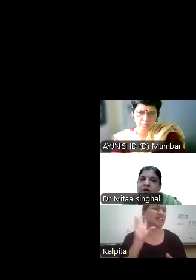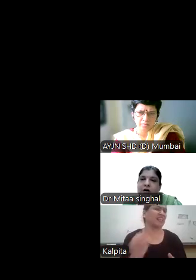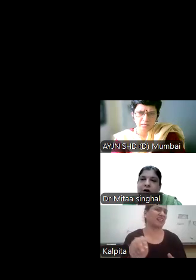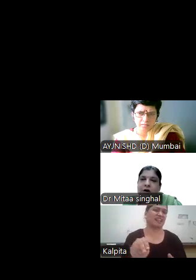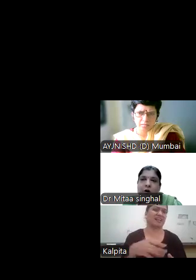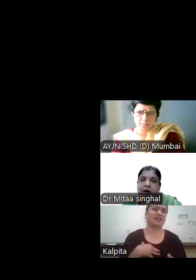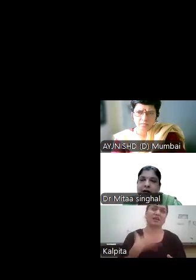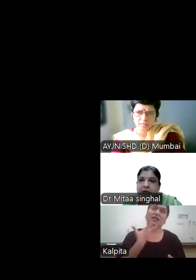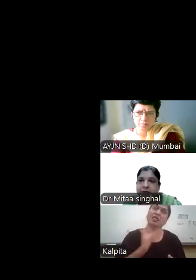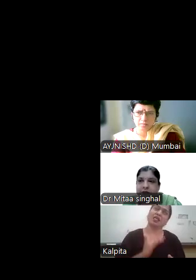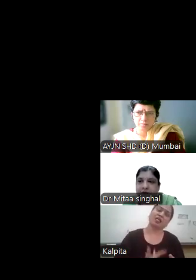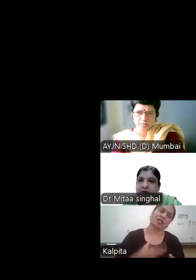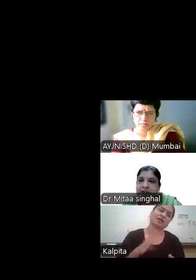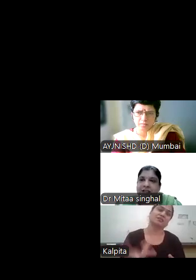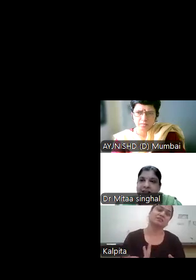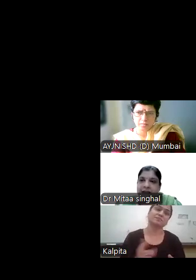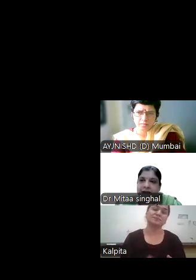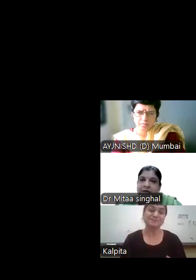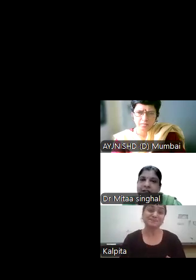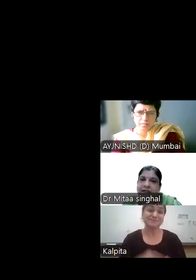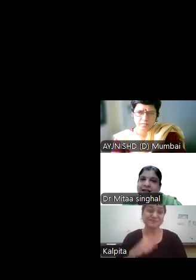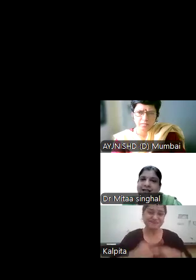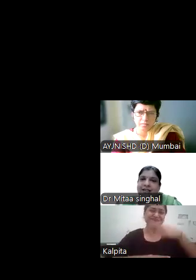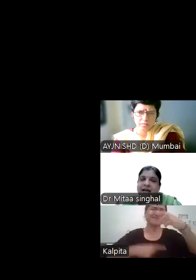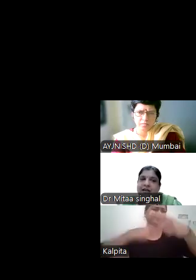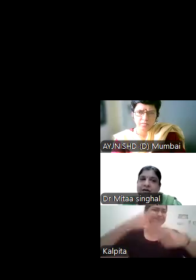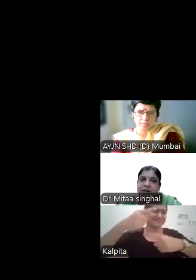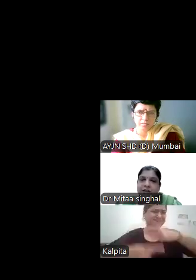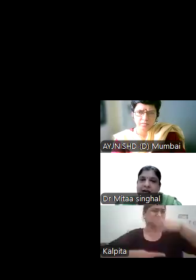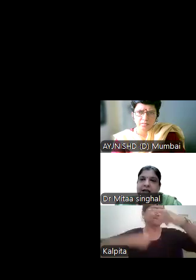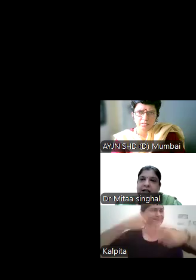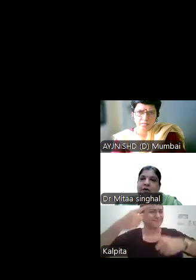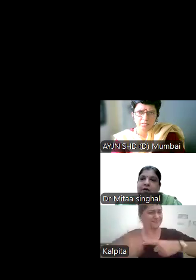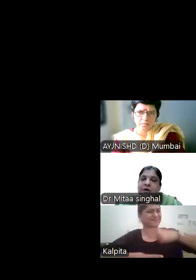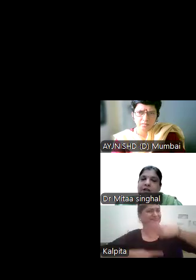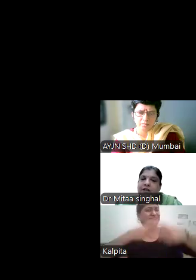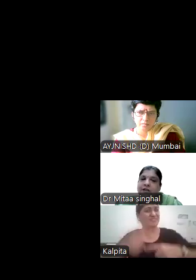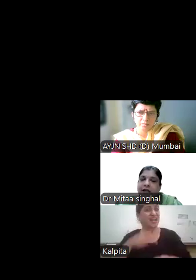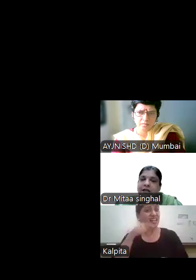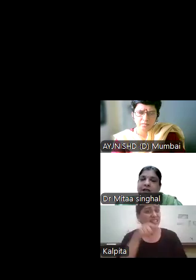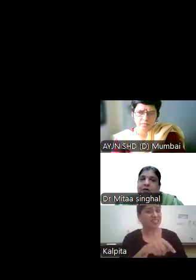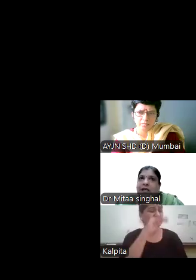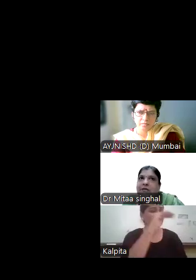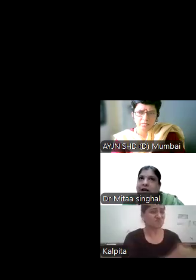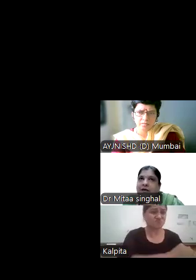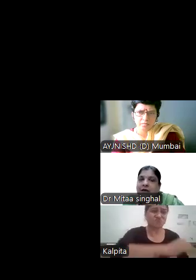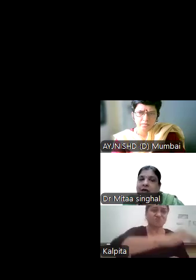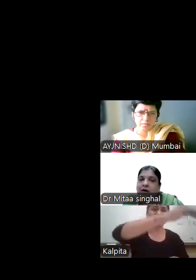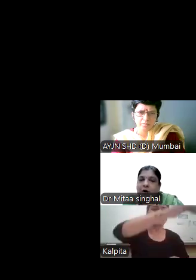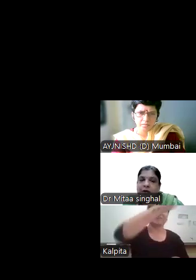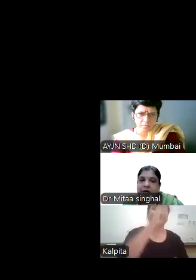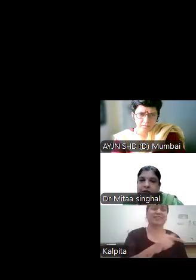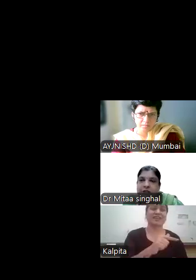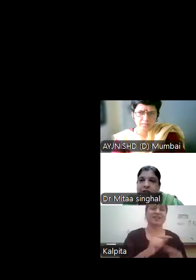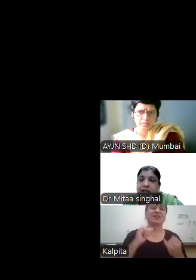it goes on and on and becomes a vicious cycle, which creates a challenge for the child to go in the society to make himself feel